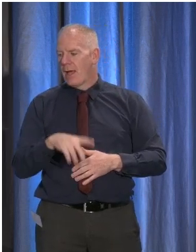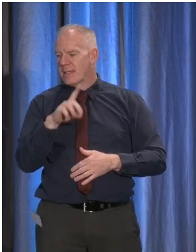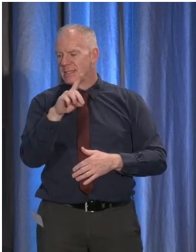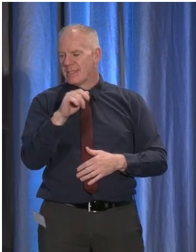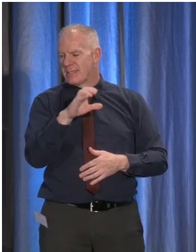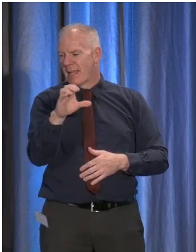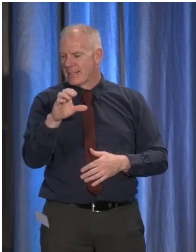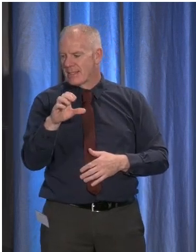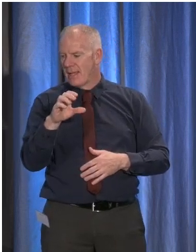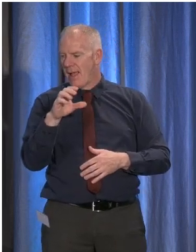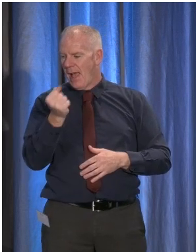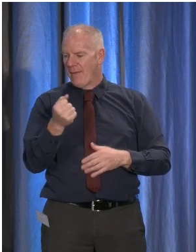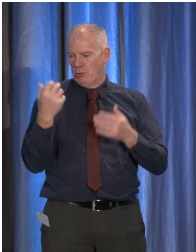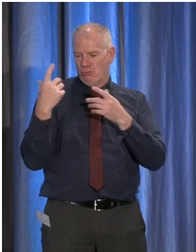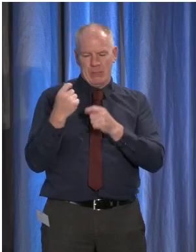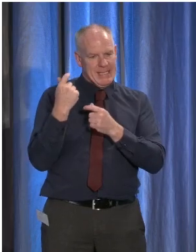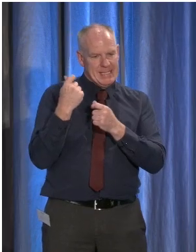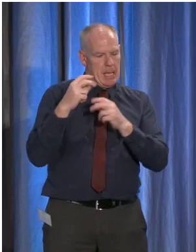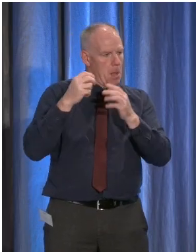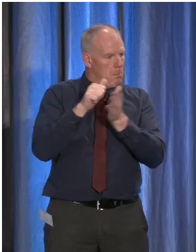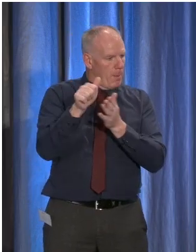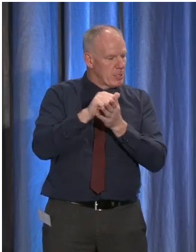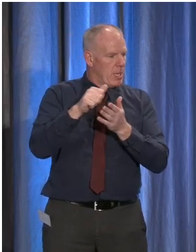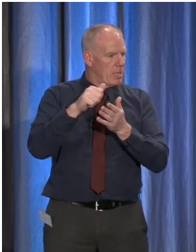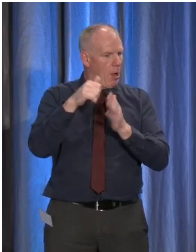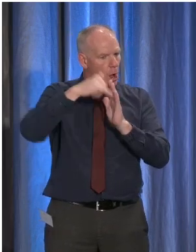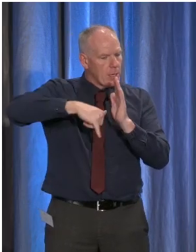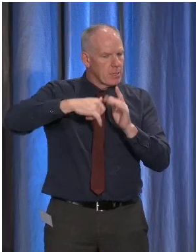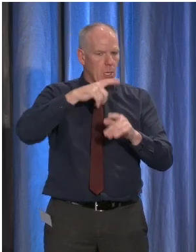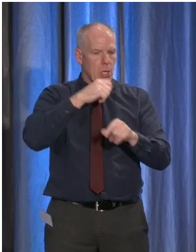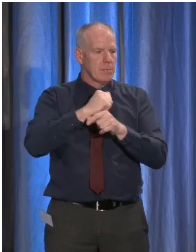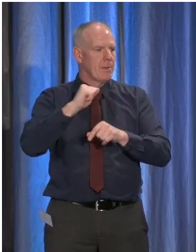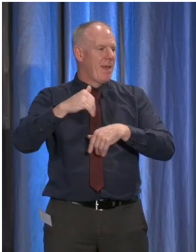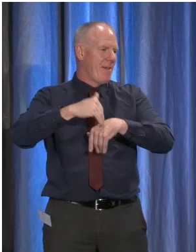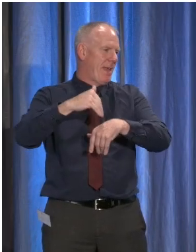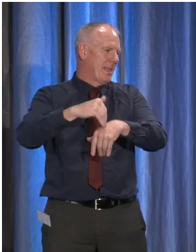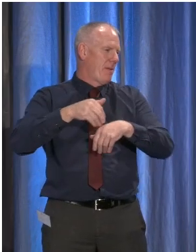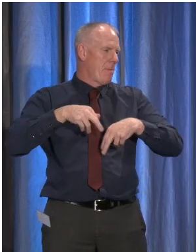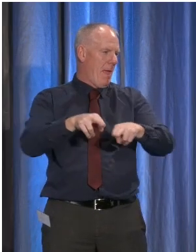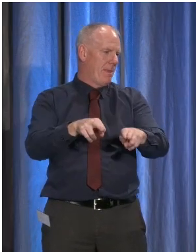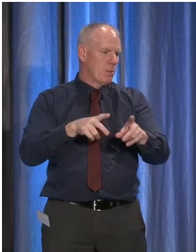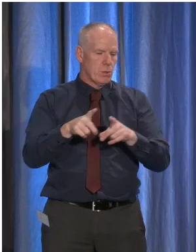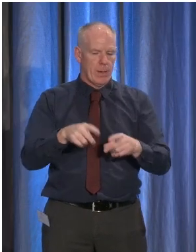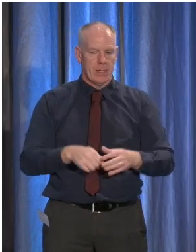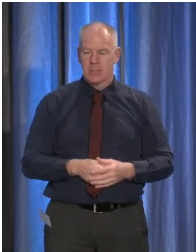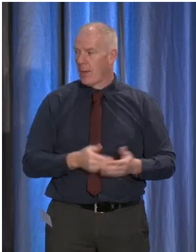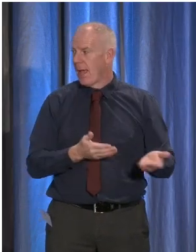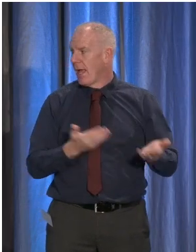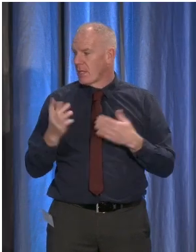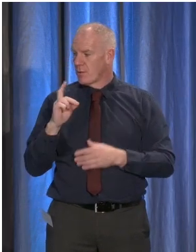article which talks a little bit more about the effectiveness of that method. So I'm going to hand back for